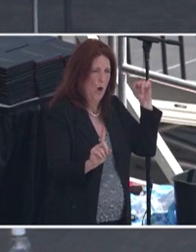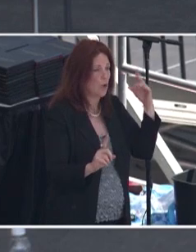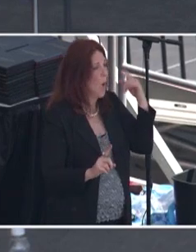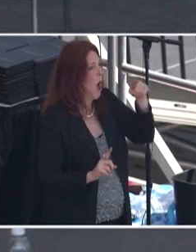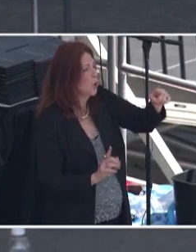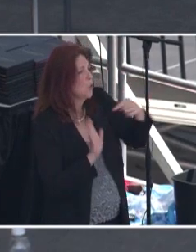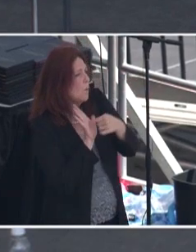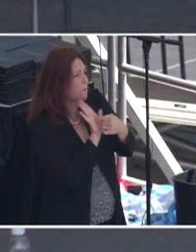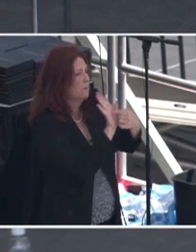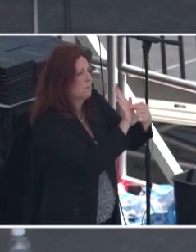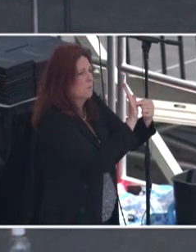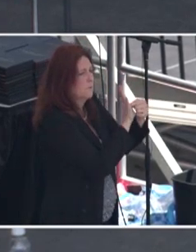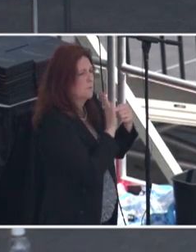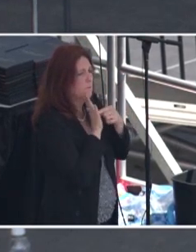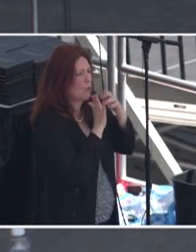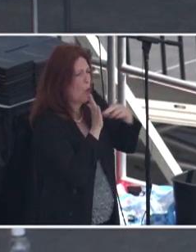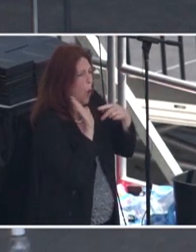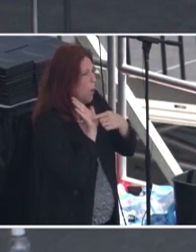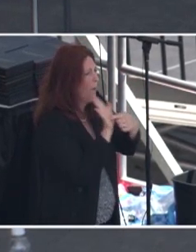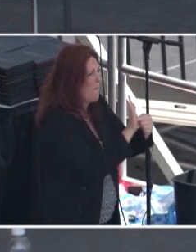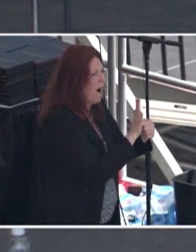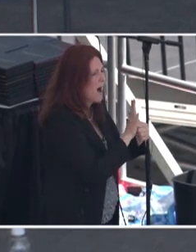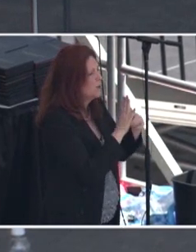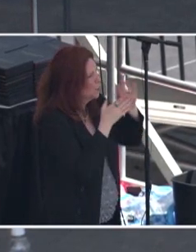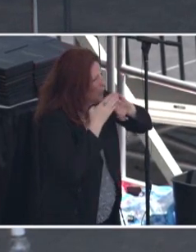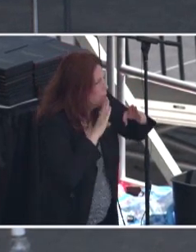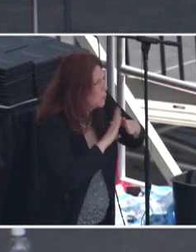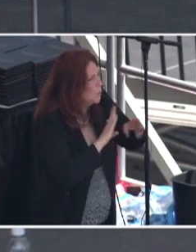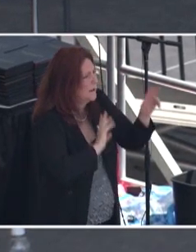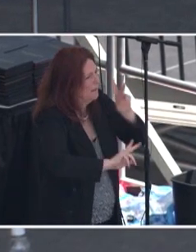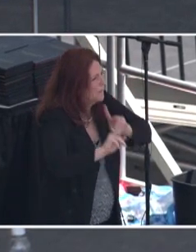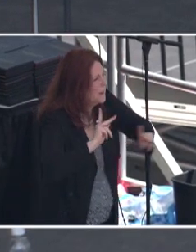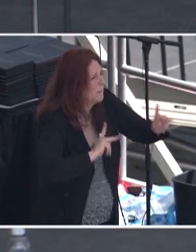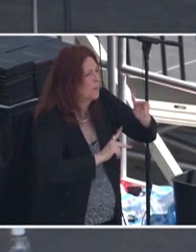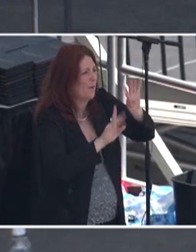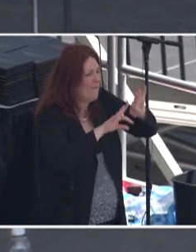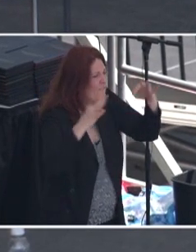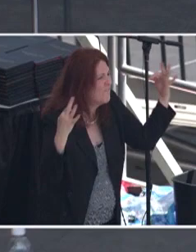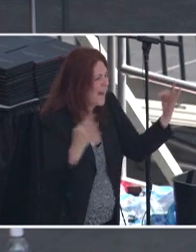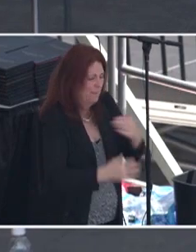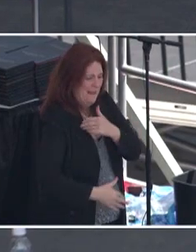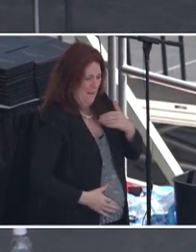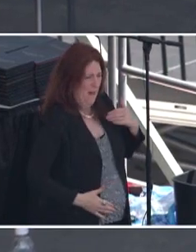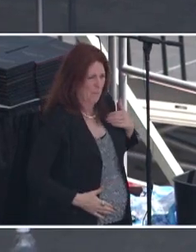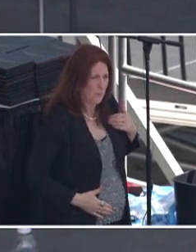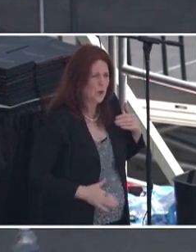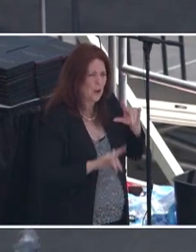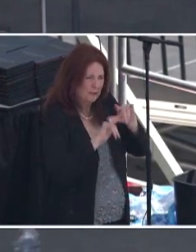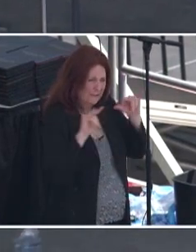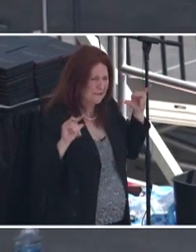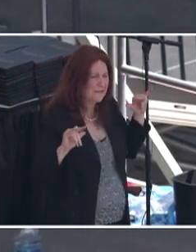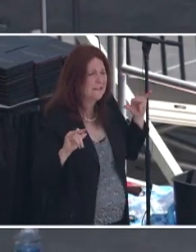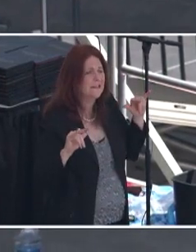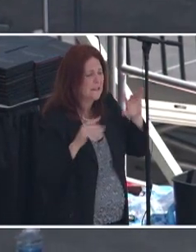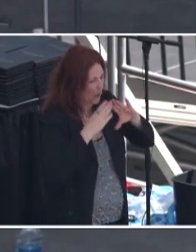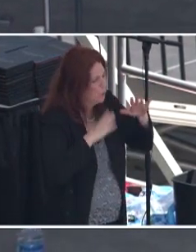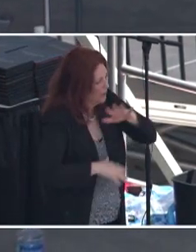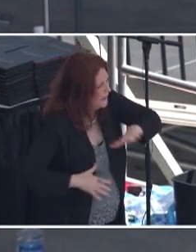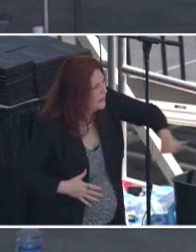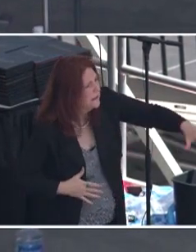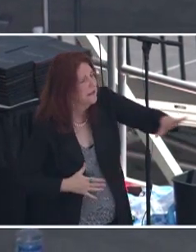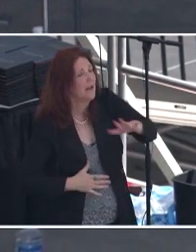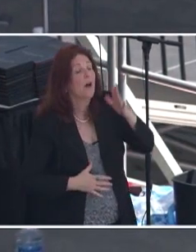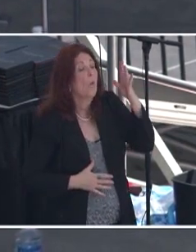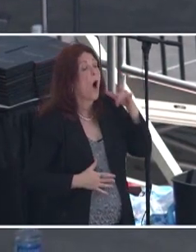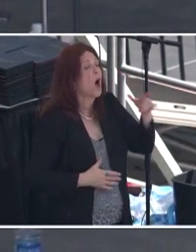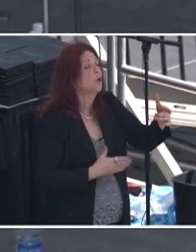members, friends, neighbors, peers to pursue their own educational dreams. By earning your degree,